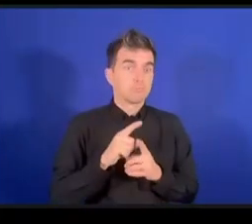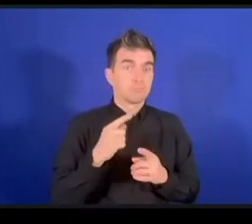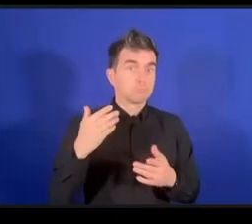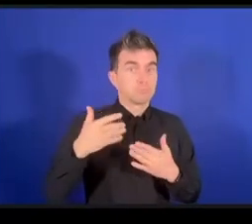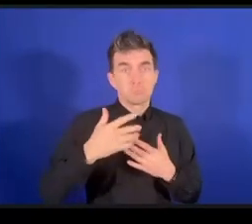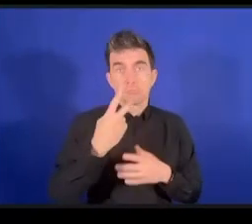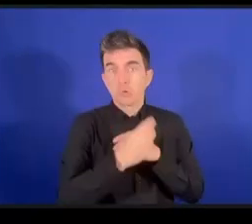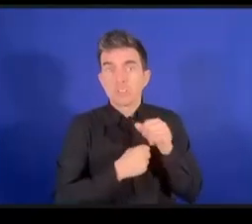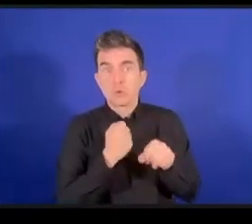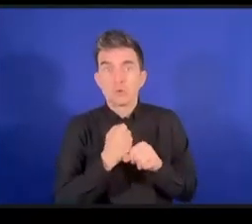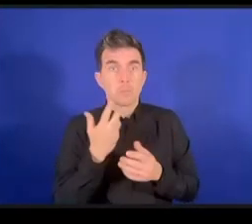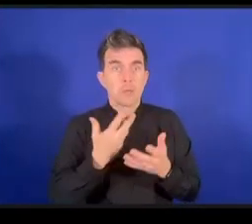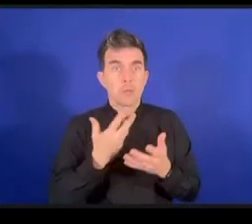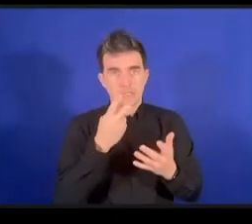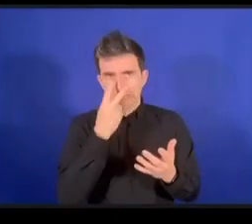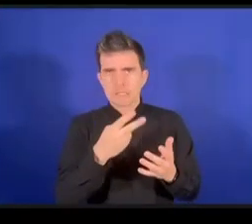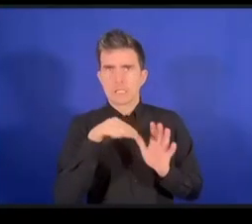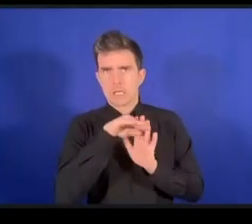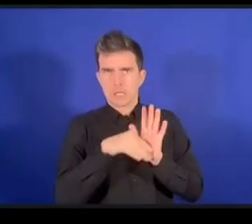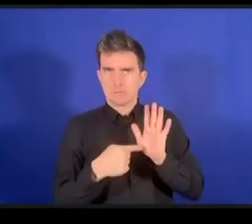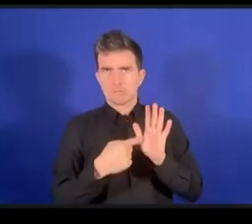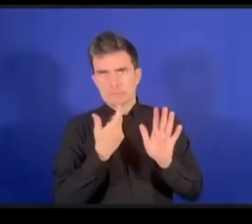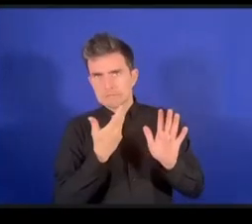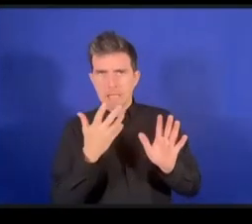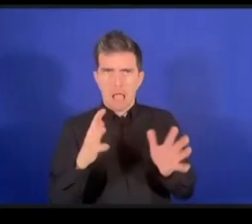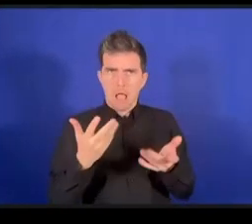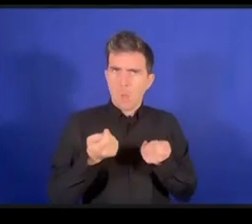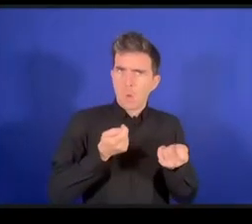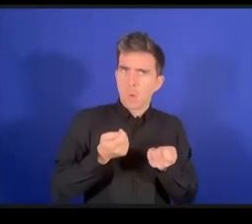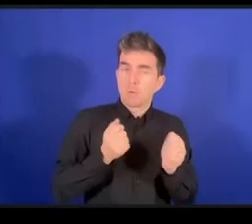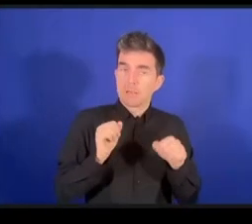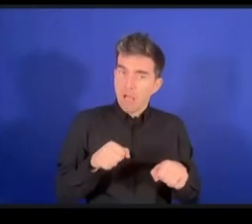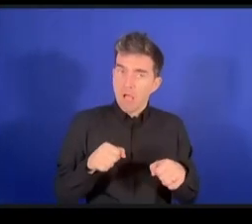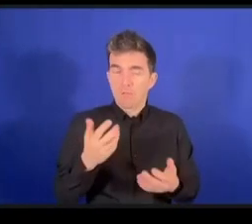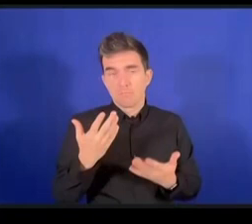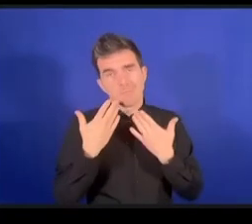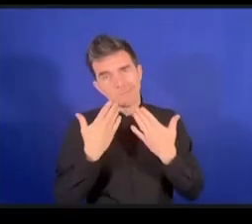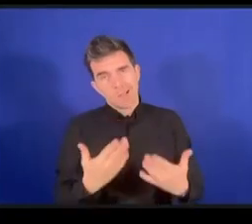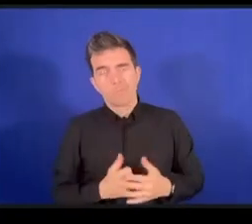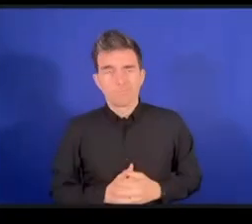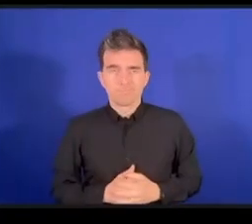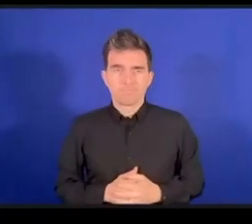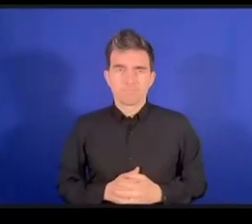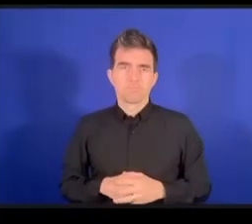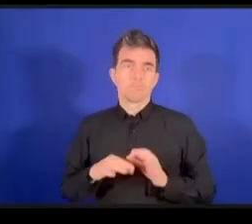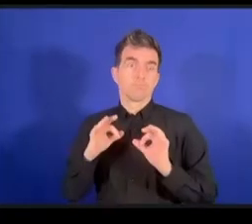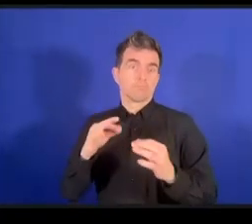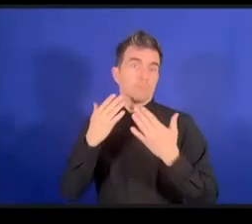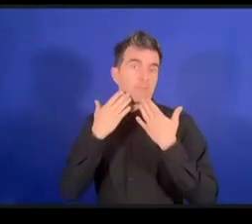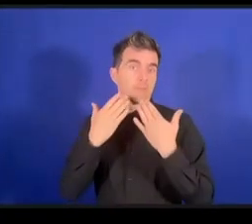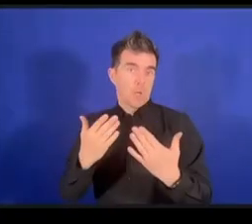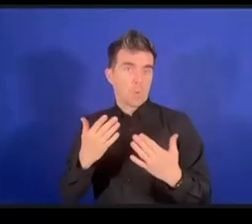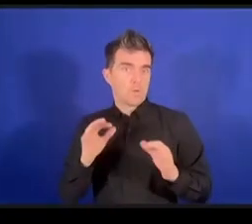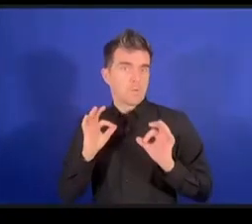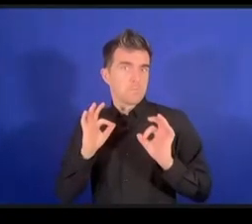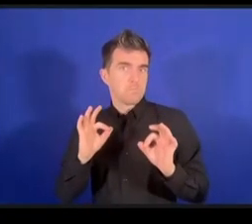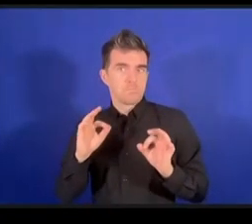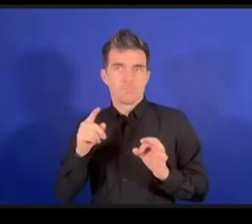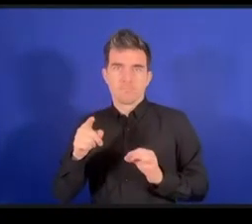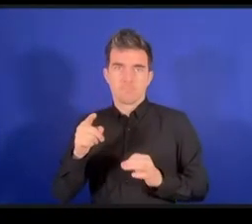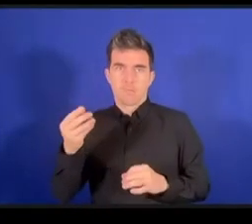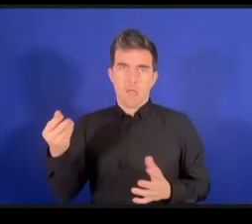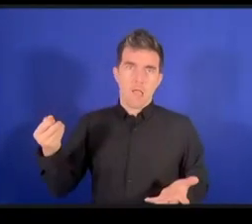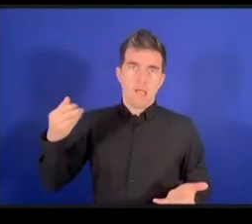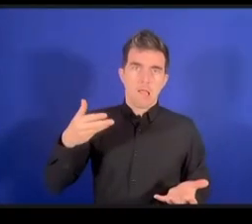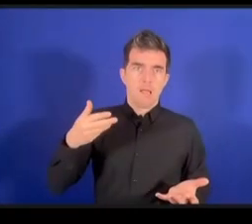question as we give each panelist the opportunity for some final comments. And I would like to ask them, how do